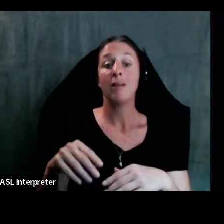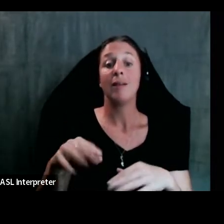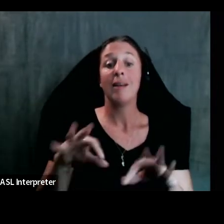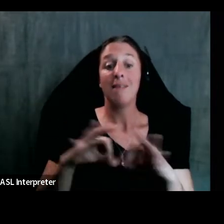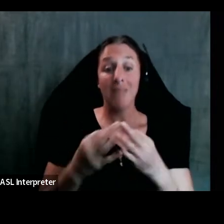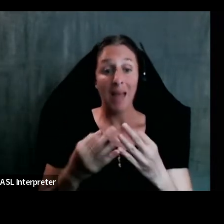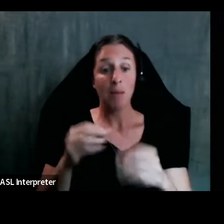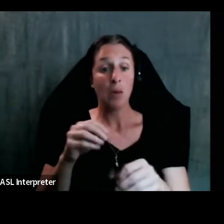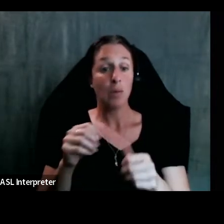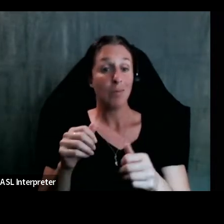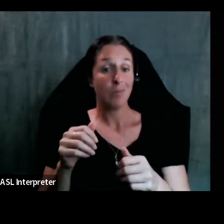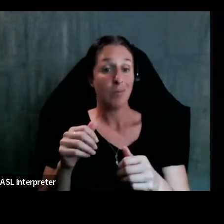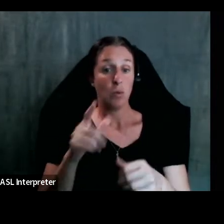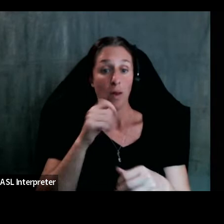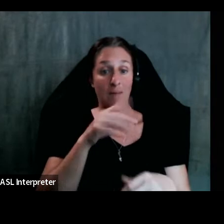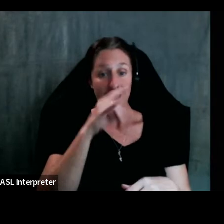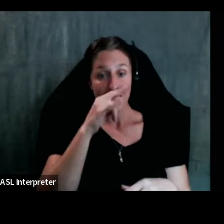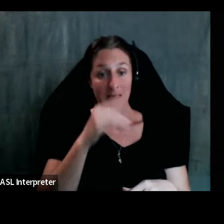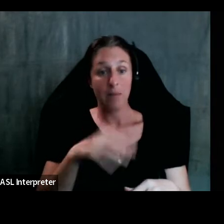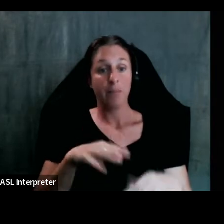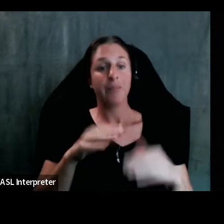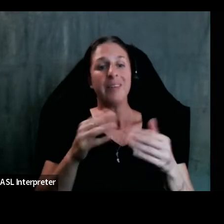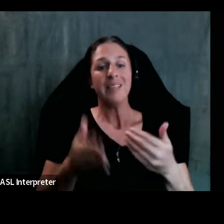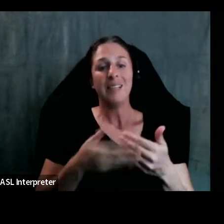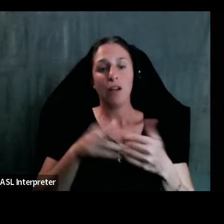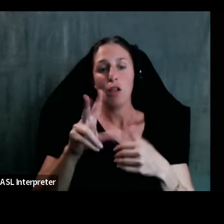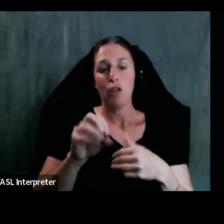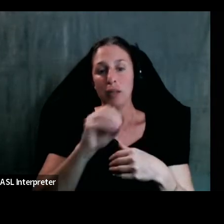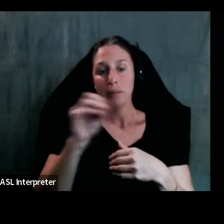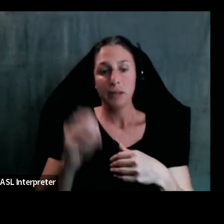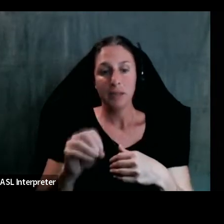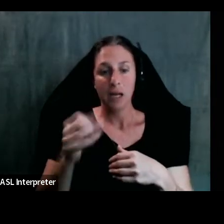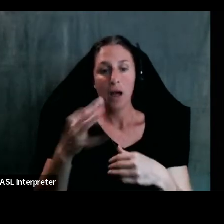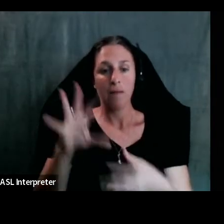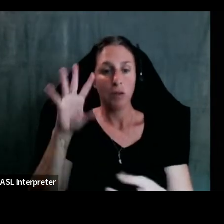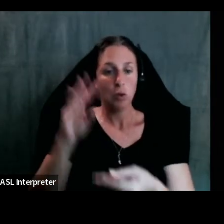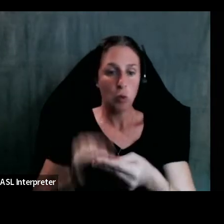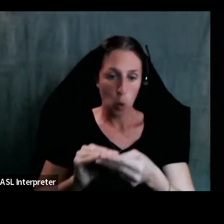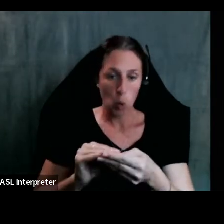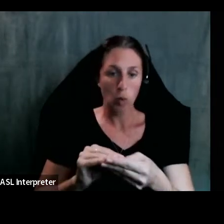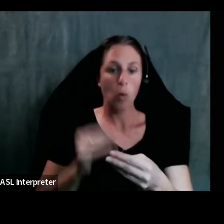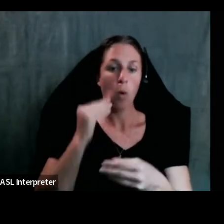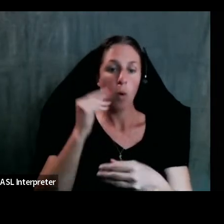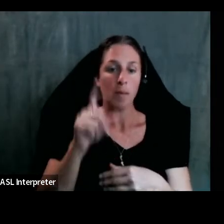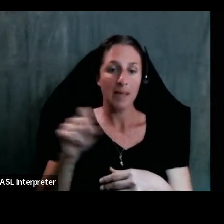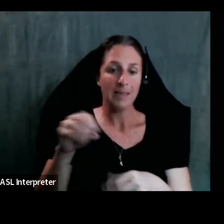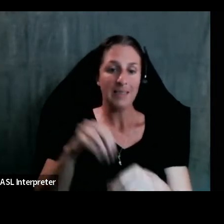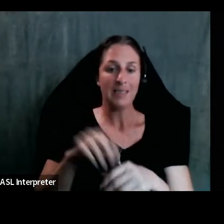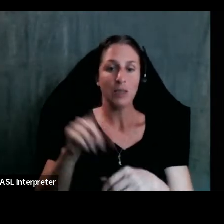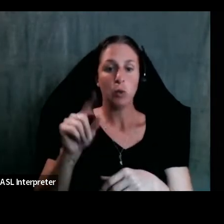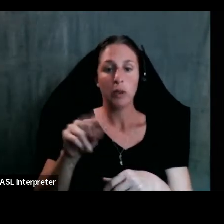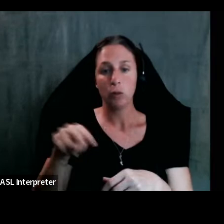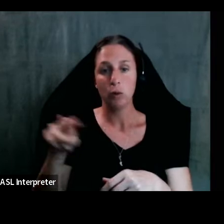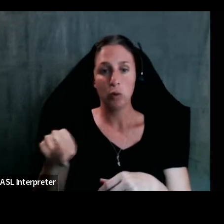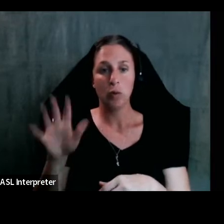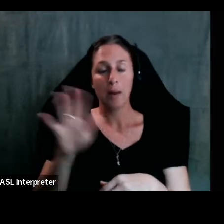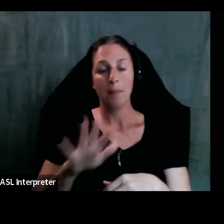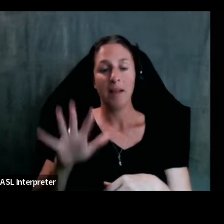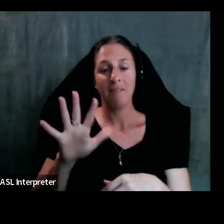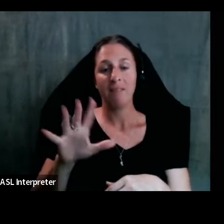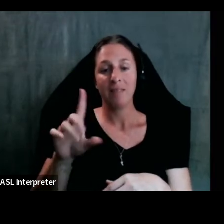children made up nearly 30% of the total homeless population in 2022, with about